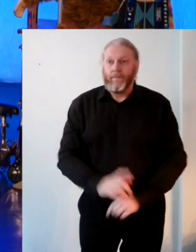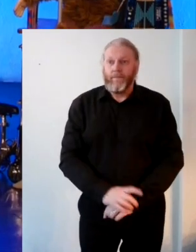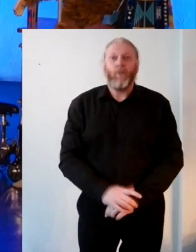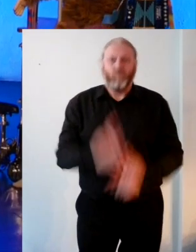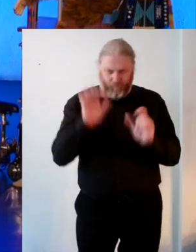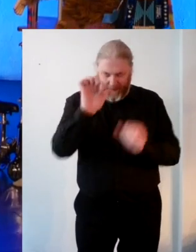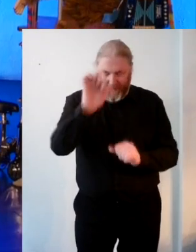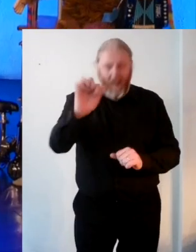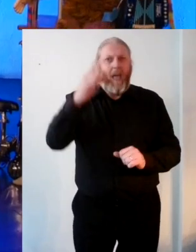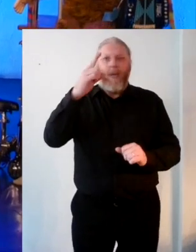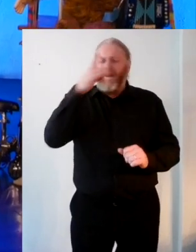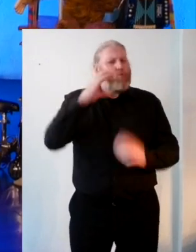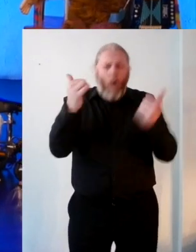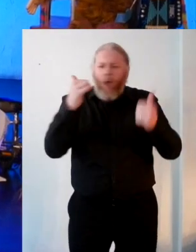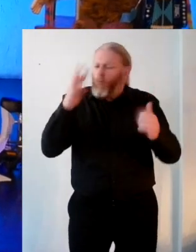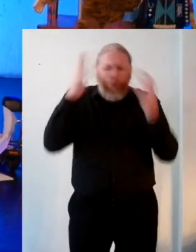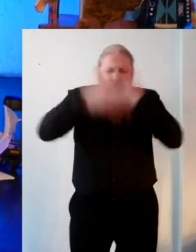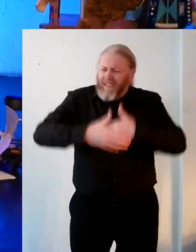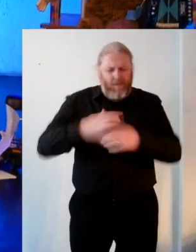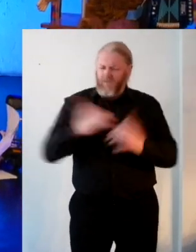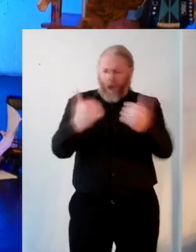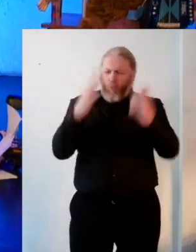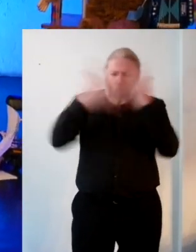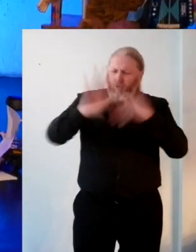Right. Sorry, it's all under control, kids. Don't.